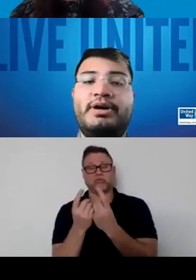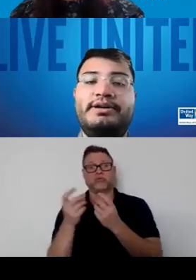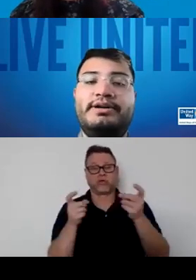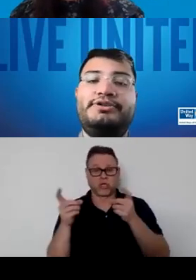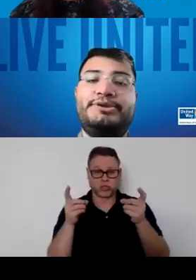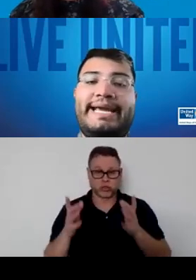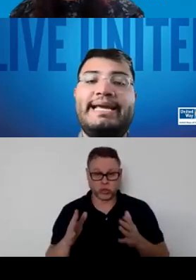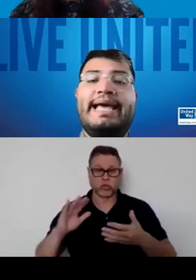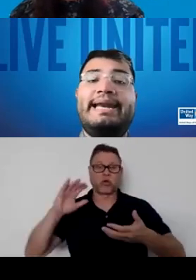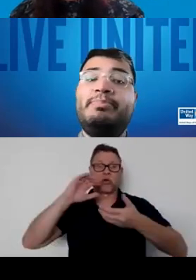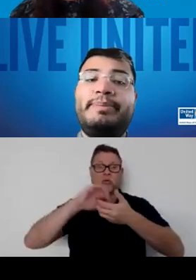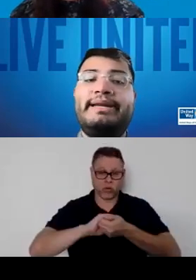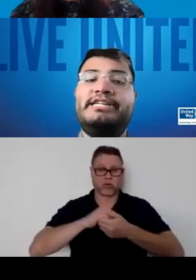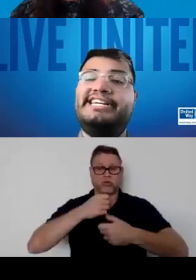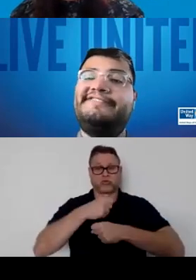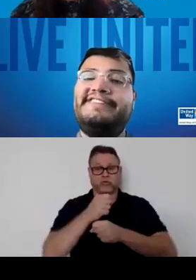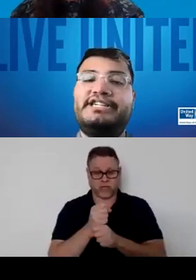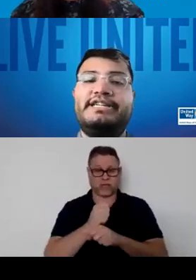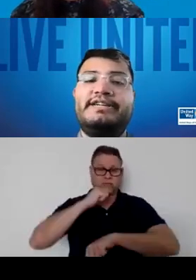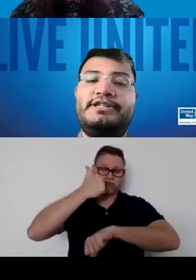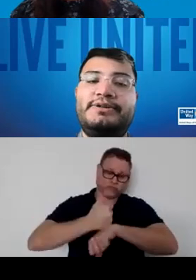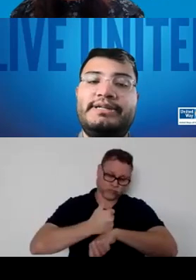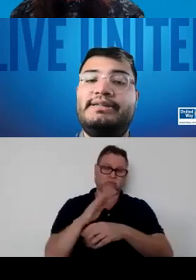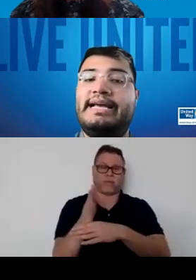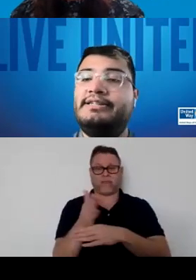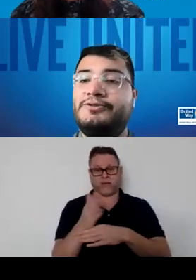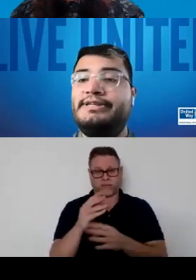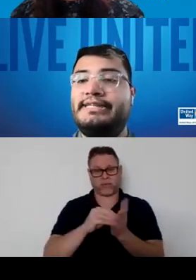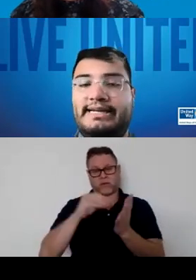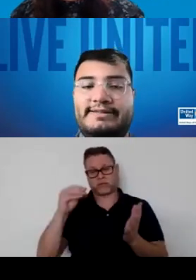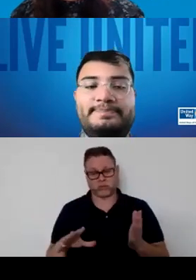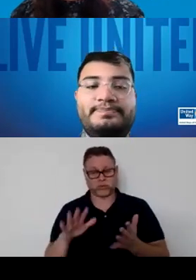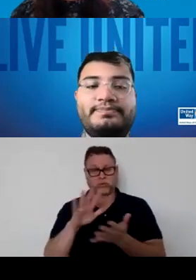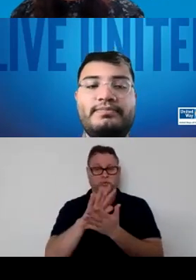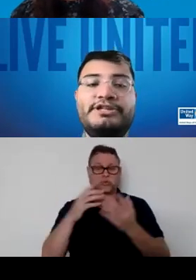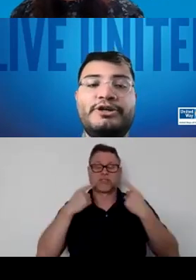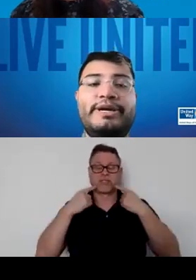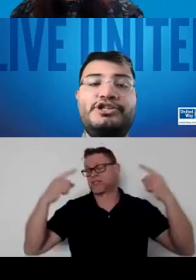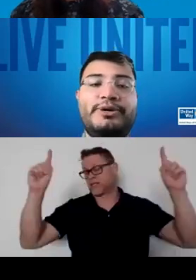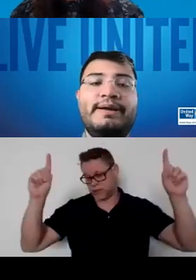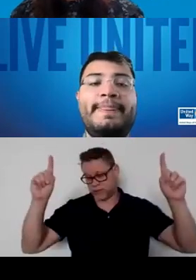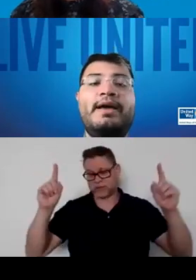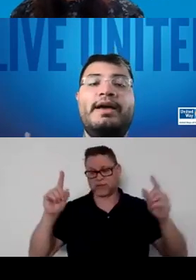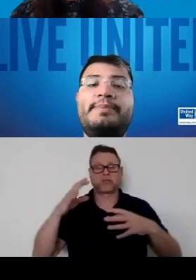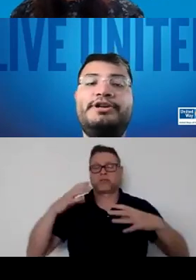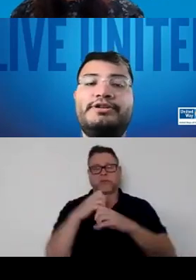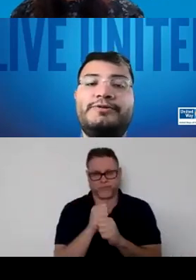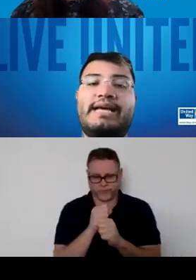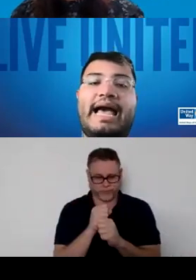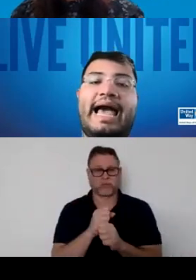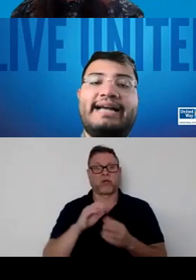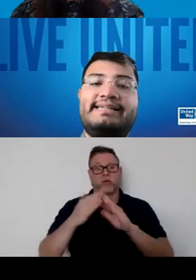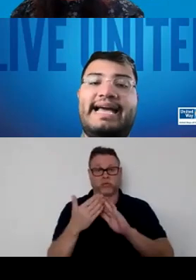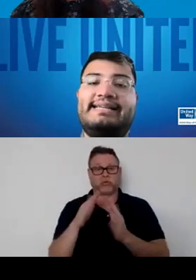community partners to create and implement a shared vision of students and school success. So in short, community